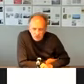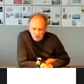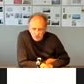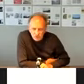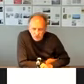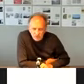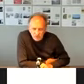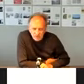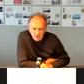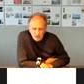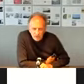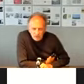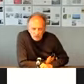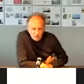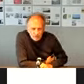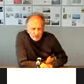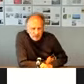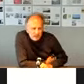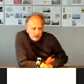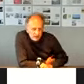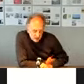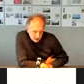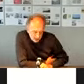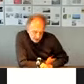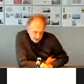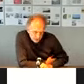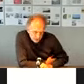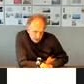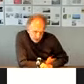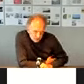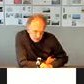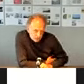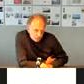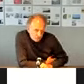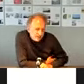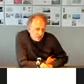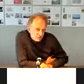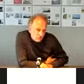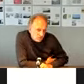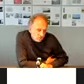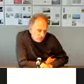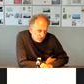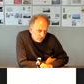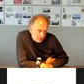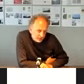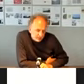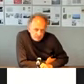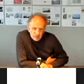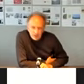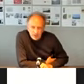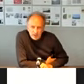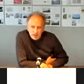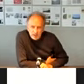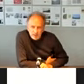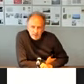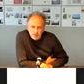a difficult suburb. There's a lot of social public housing, underserved. So there's elementary school, there's a